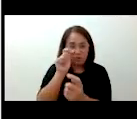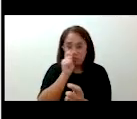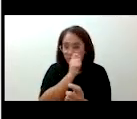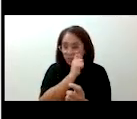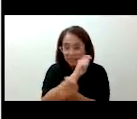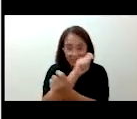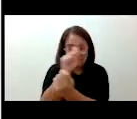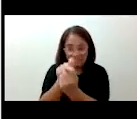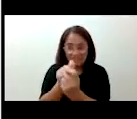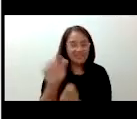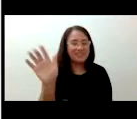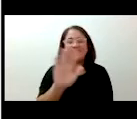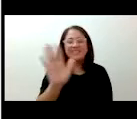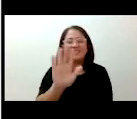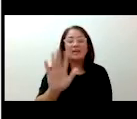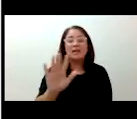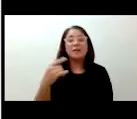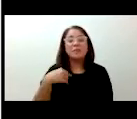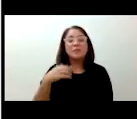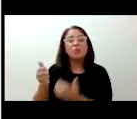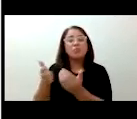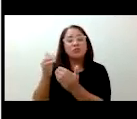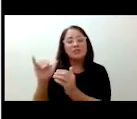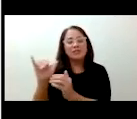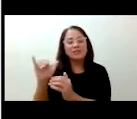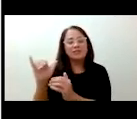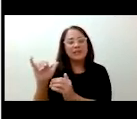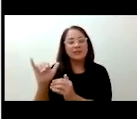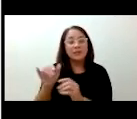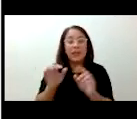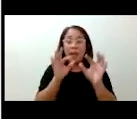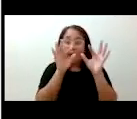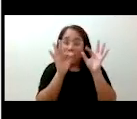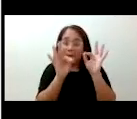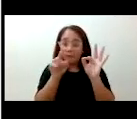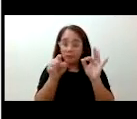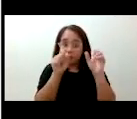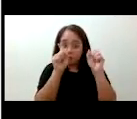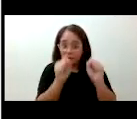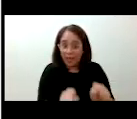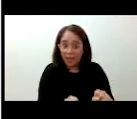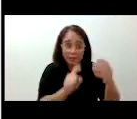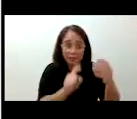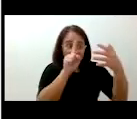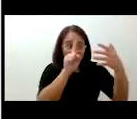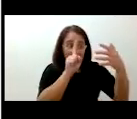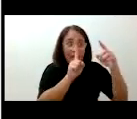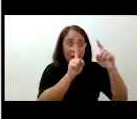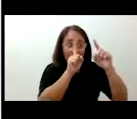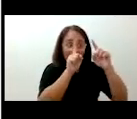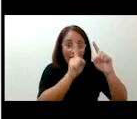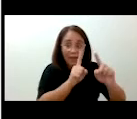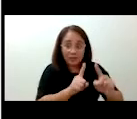similar. So if you can answer these questions, you'll be able to answer everything on the test.